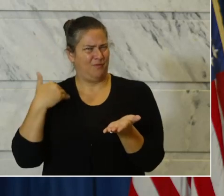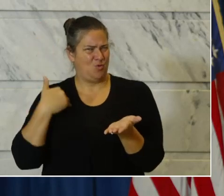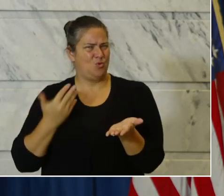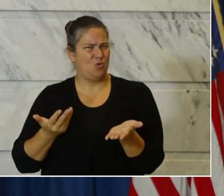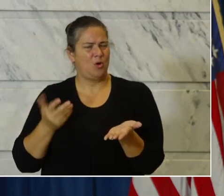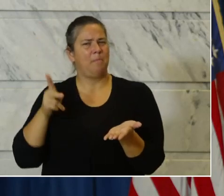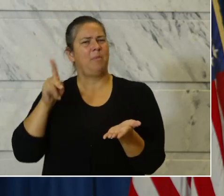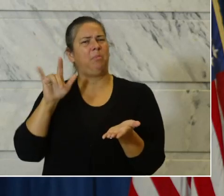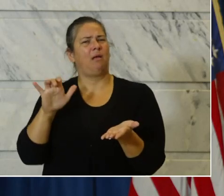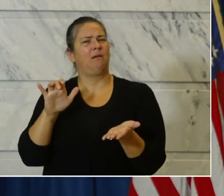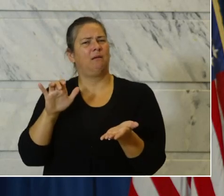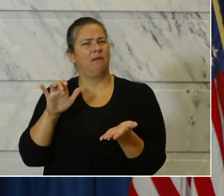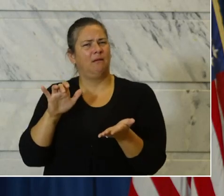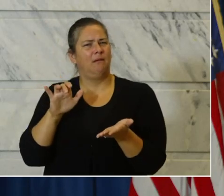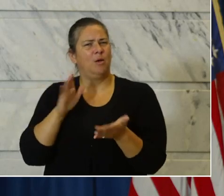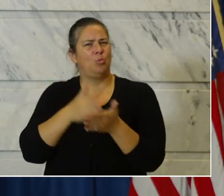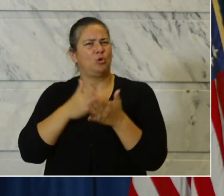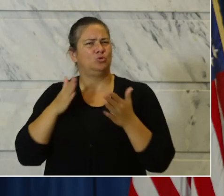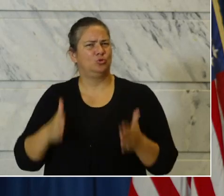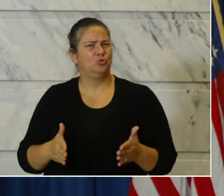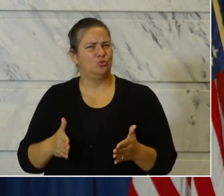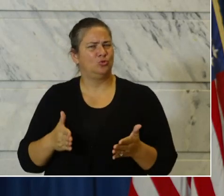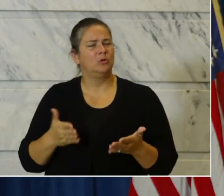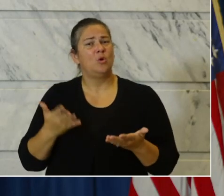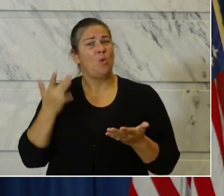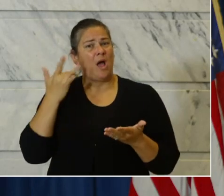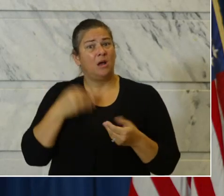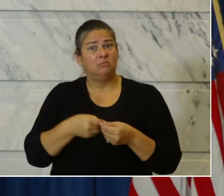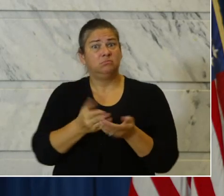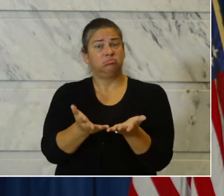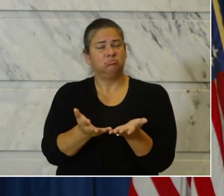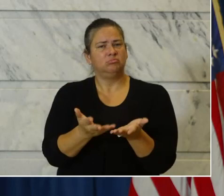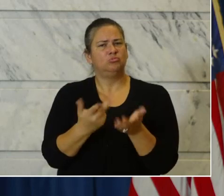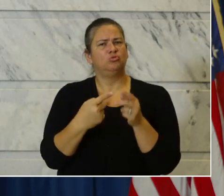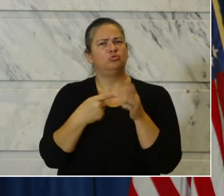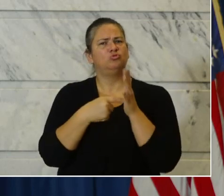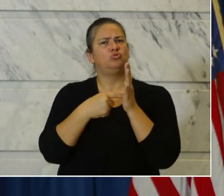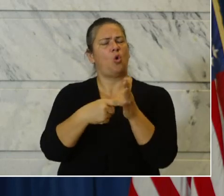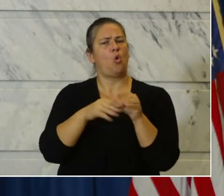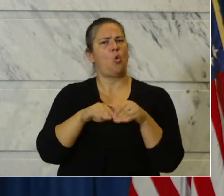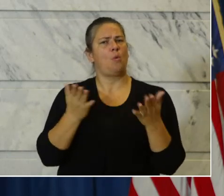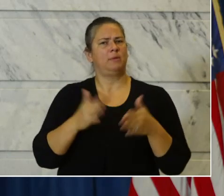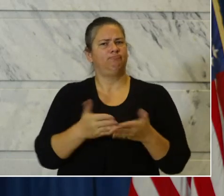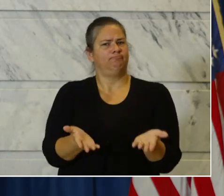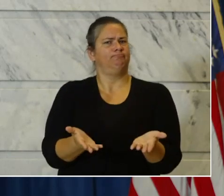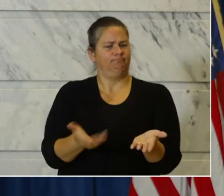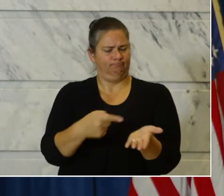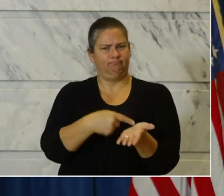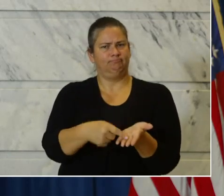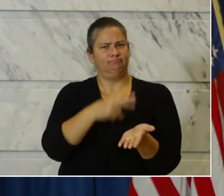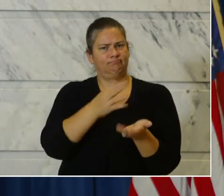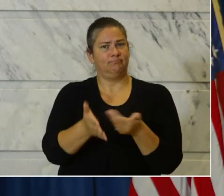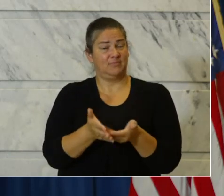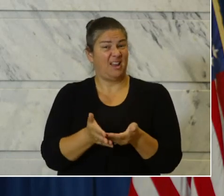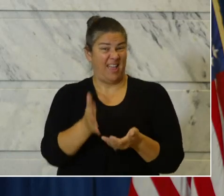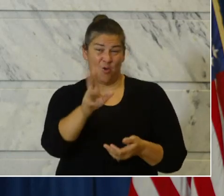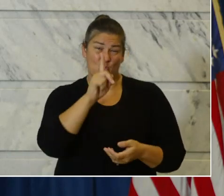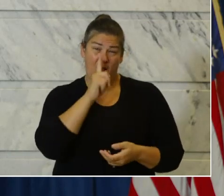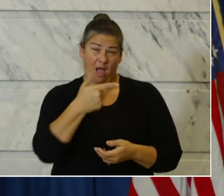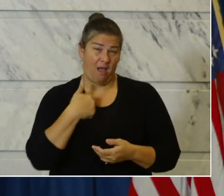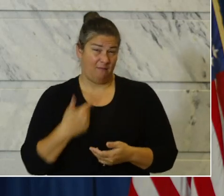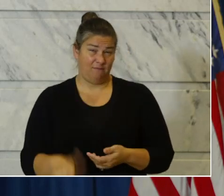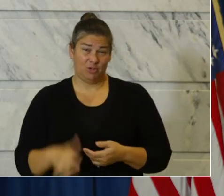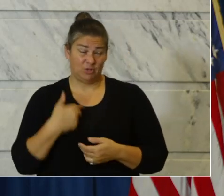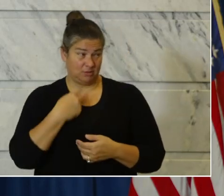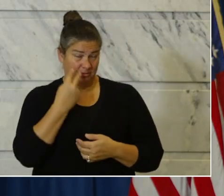other prosecutors. It's an attempt to be transparent, and I've seen firsthand that when you are willing to be transparent with the people